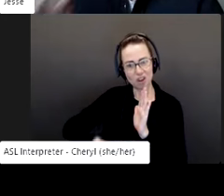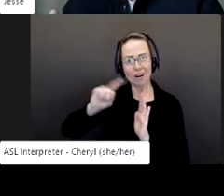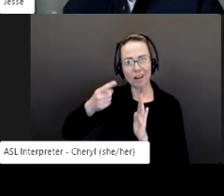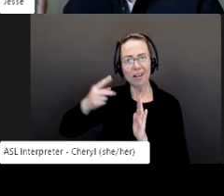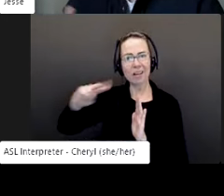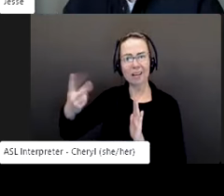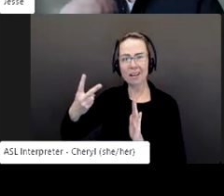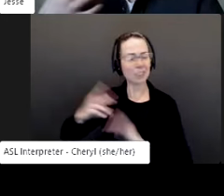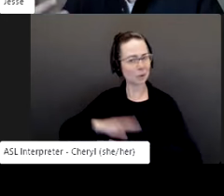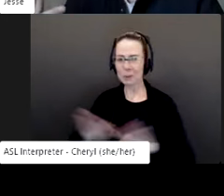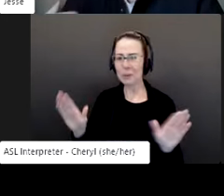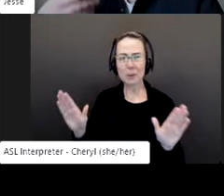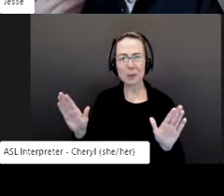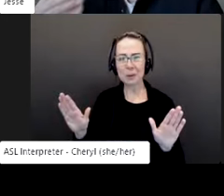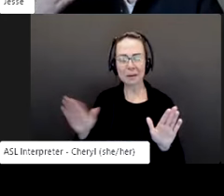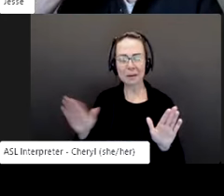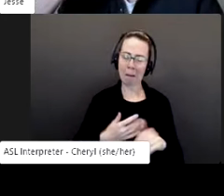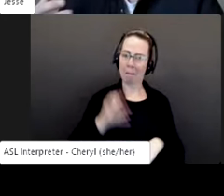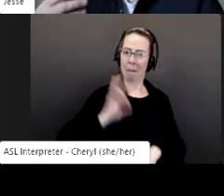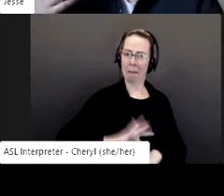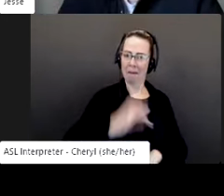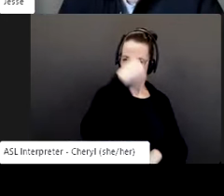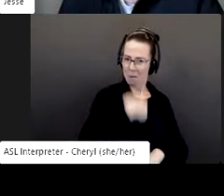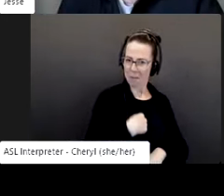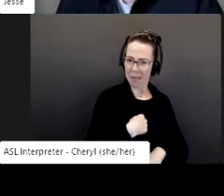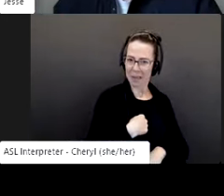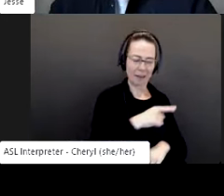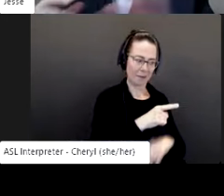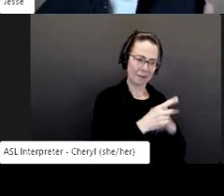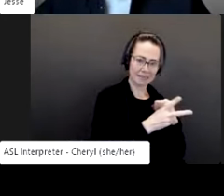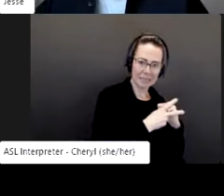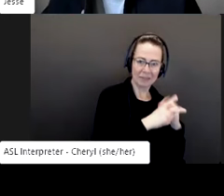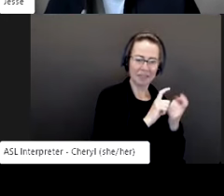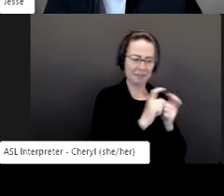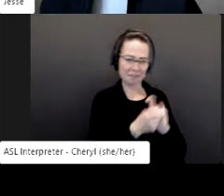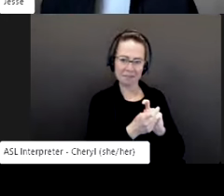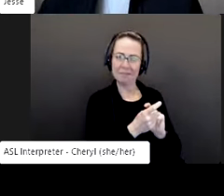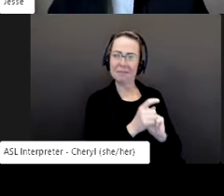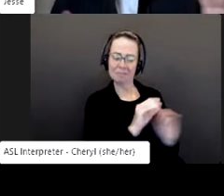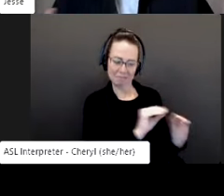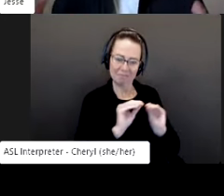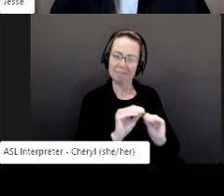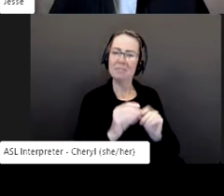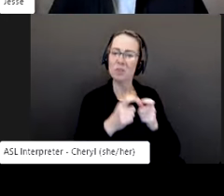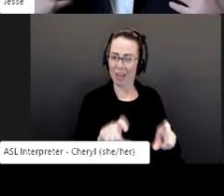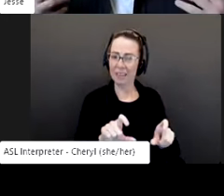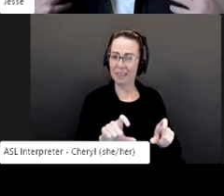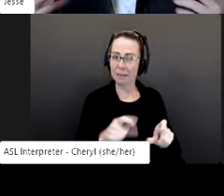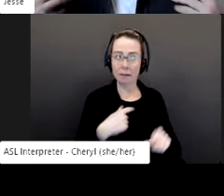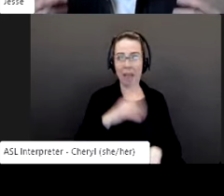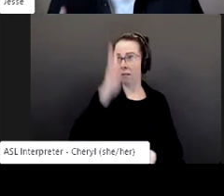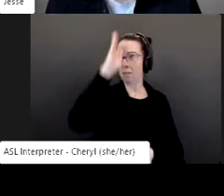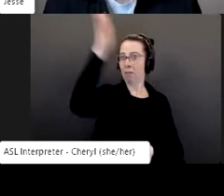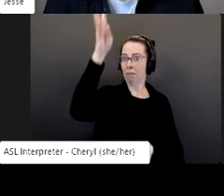the e-transfer from the account that doesn't have a charge for it. That's not a hypothetical. That's an example pulled directly from